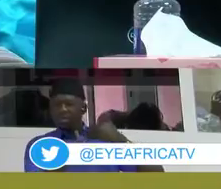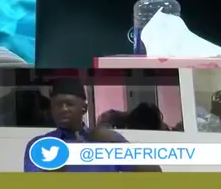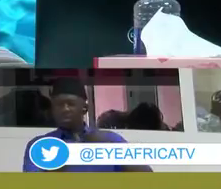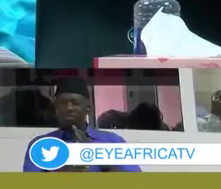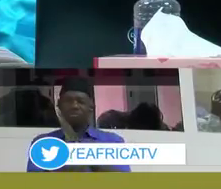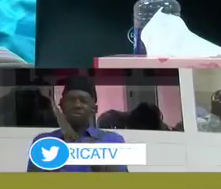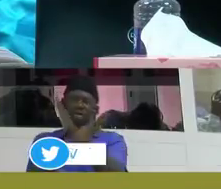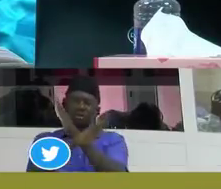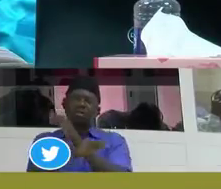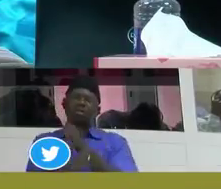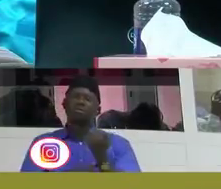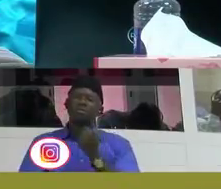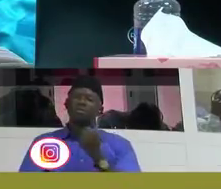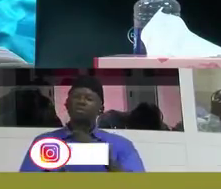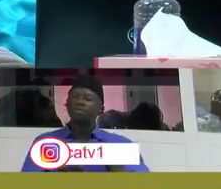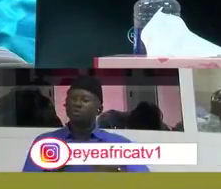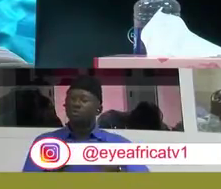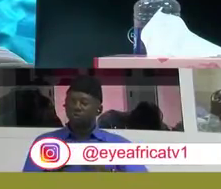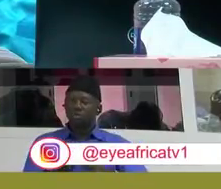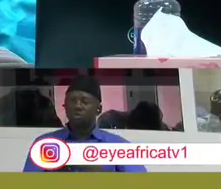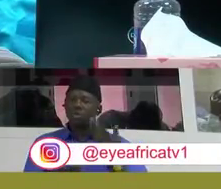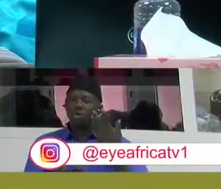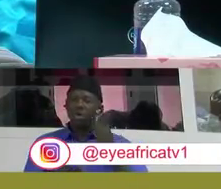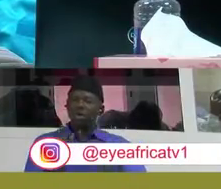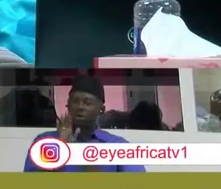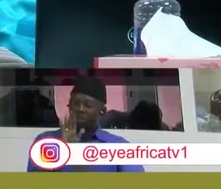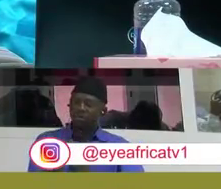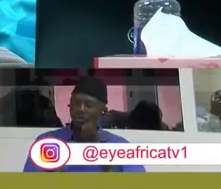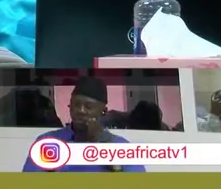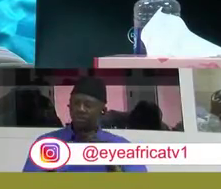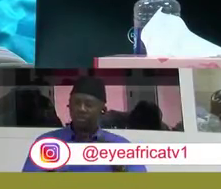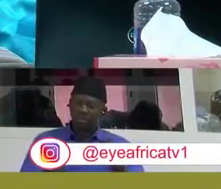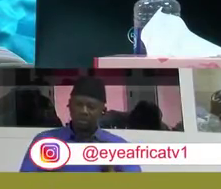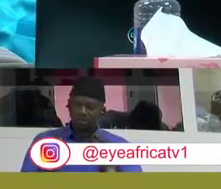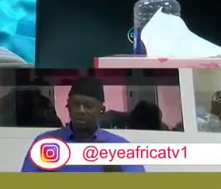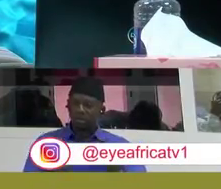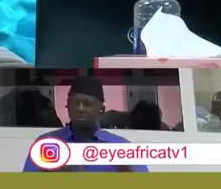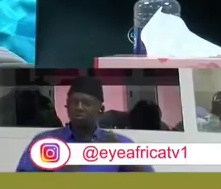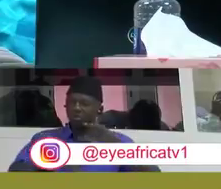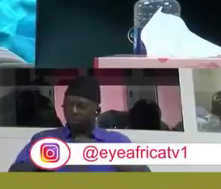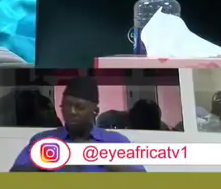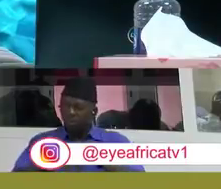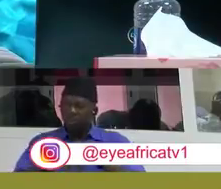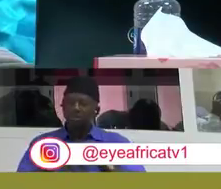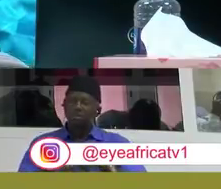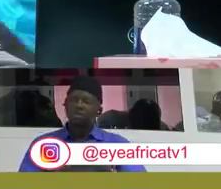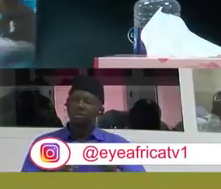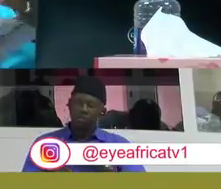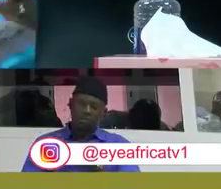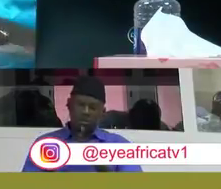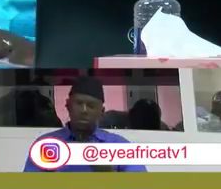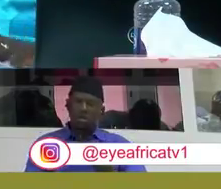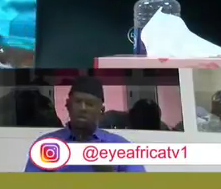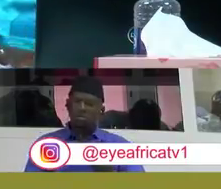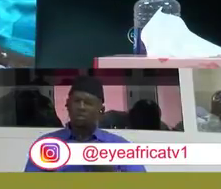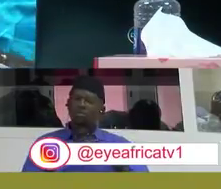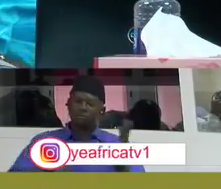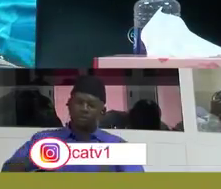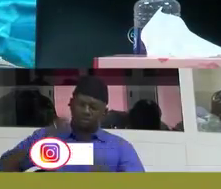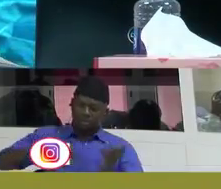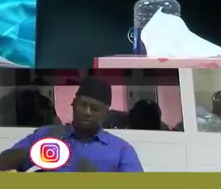Because normally when we celebrate our marriages, our weddings, and so forth, we do have what is called